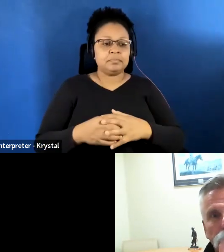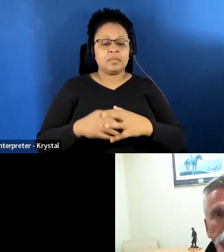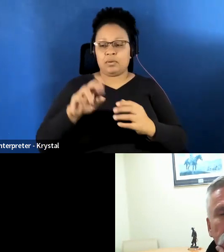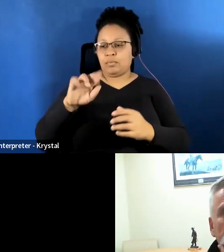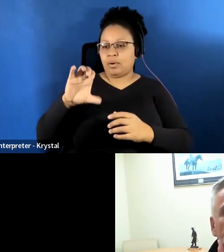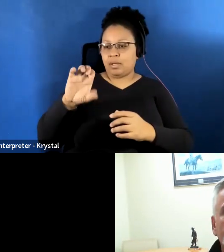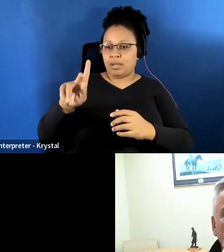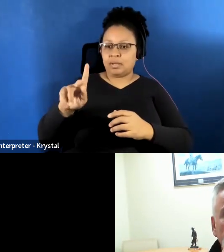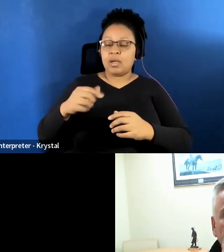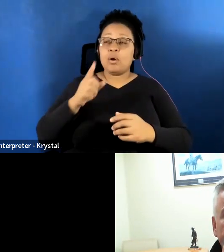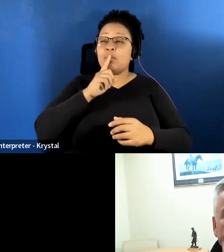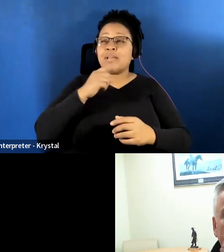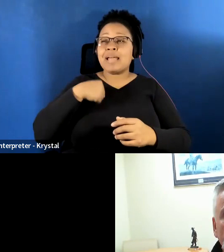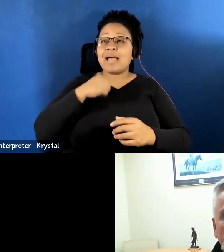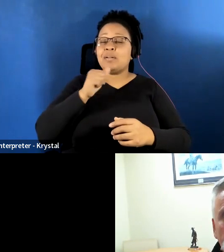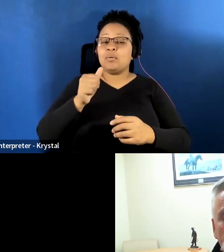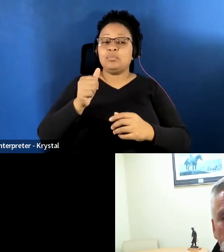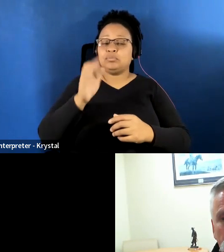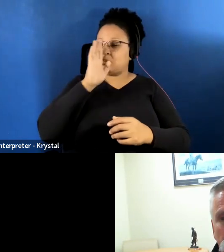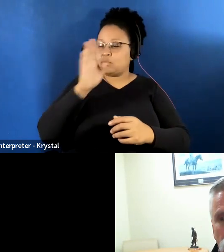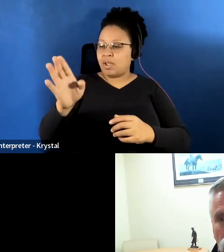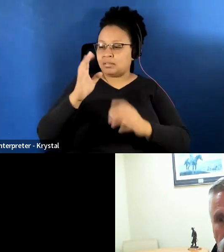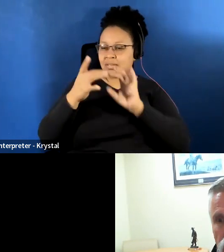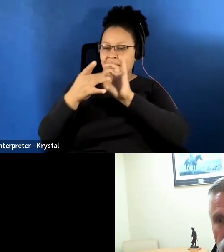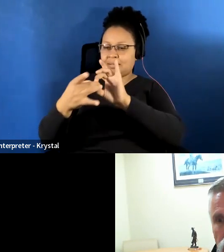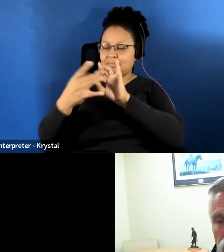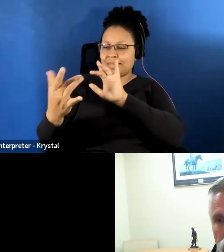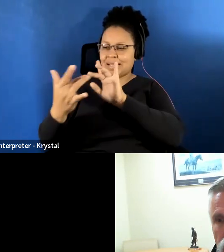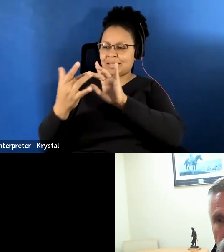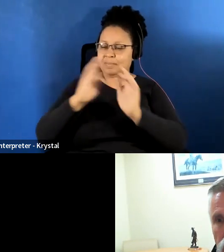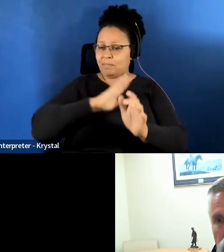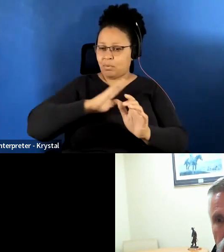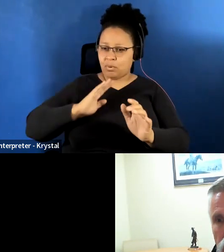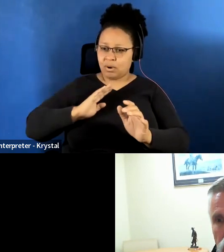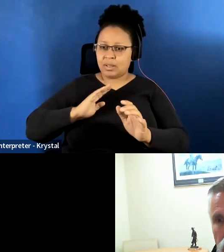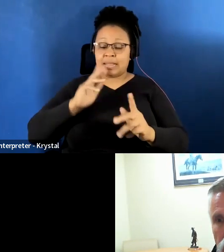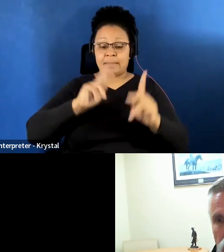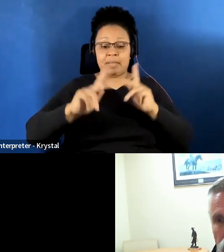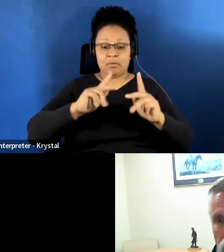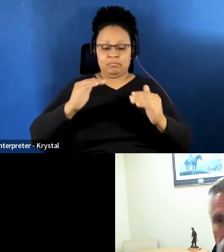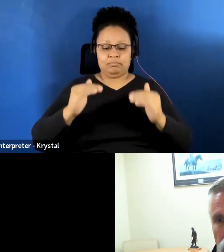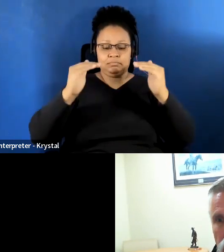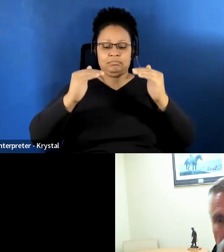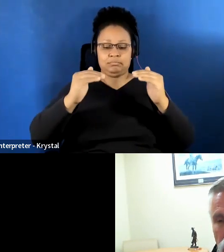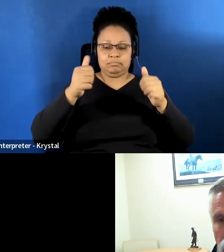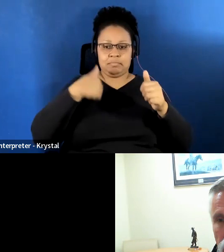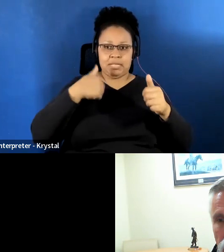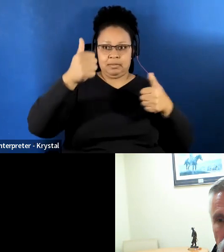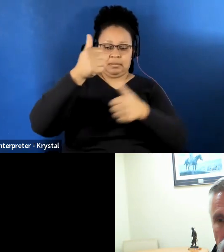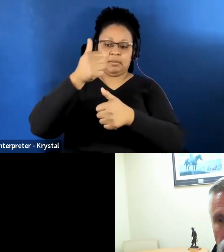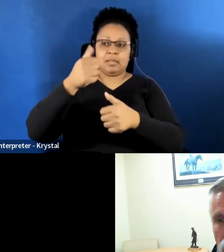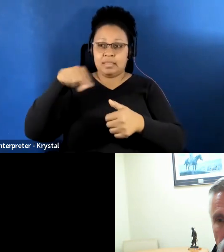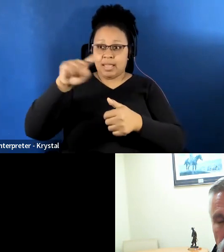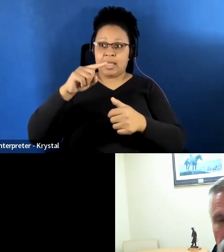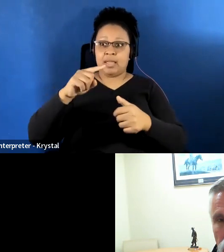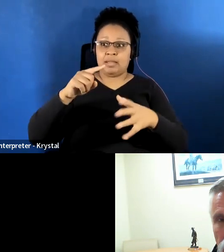So I don't have direct contact with the board, but in discussing with the people above me, no, they were on board. I think our board